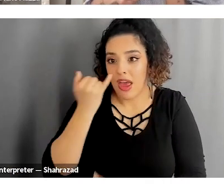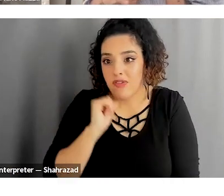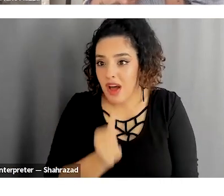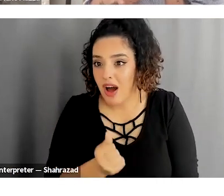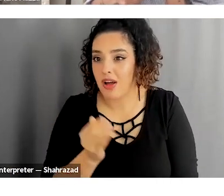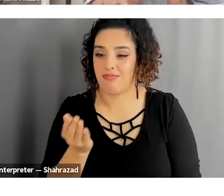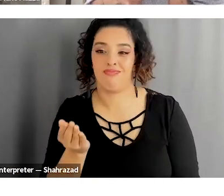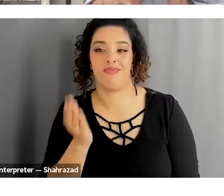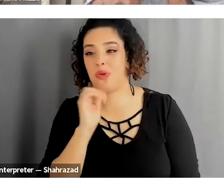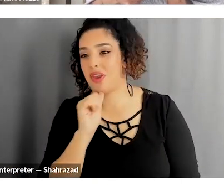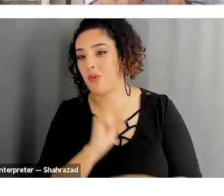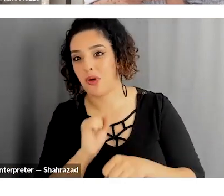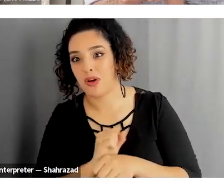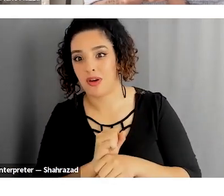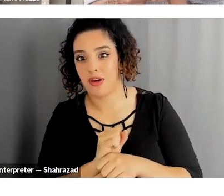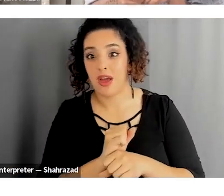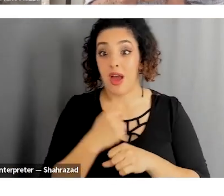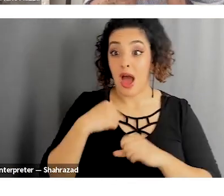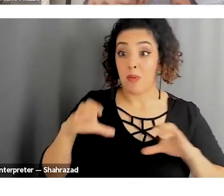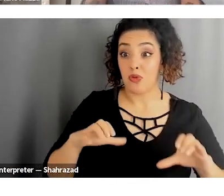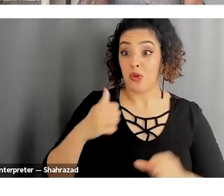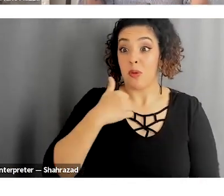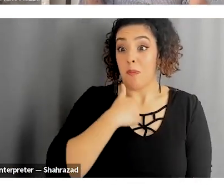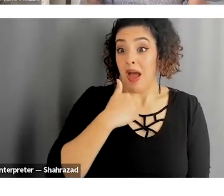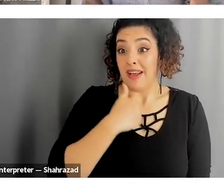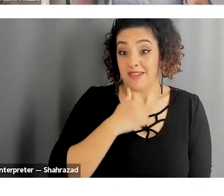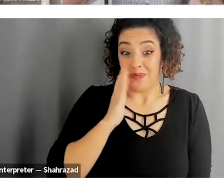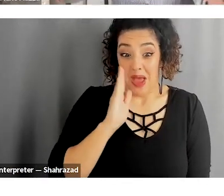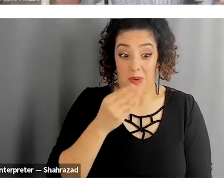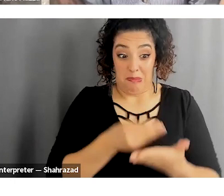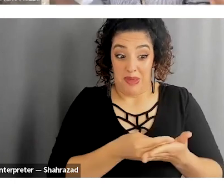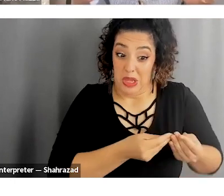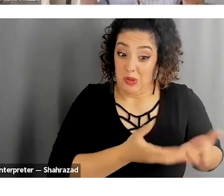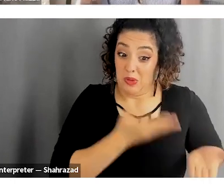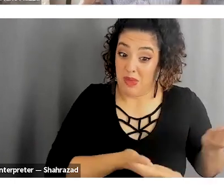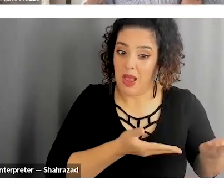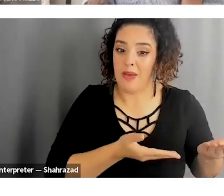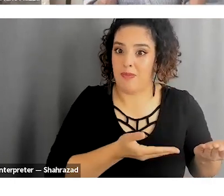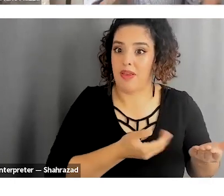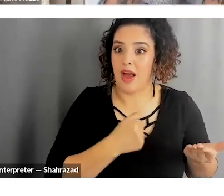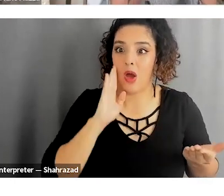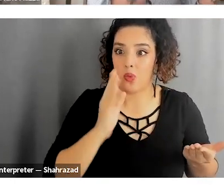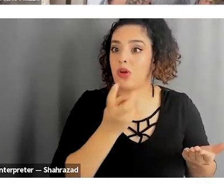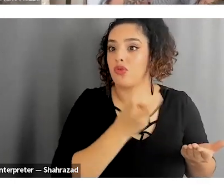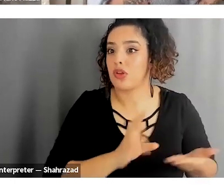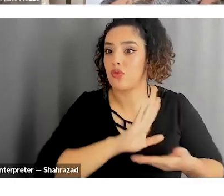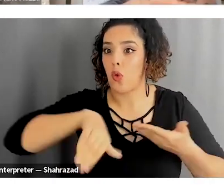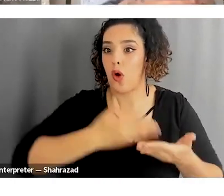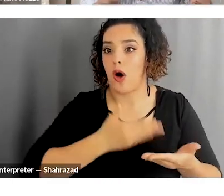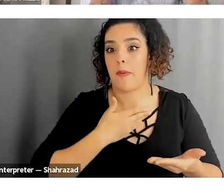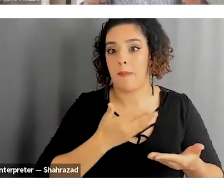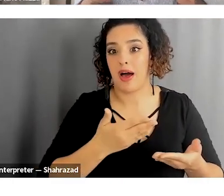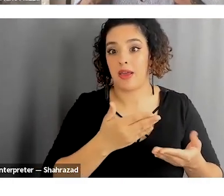martyr scale for the last 12 years? Oh yeah. Like I am burnt out. I'm actually going to be transferring all of my production to